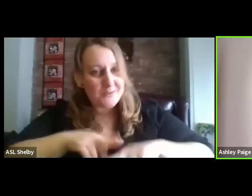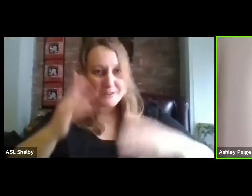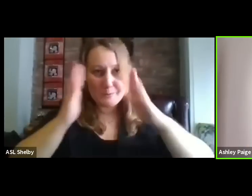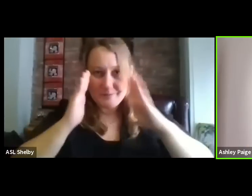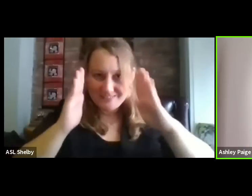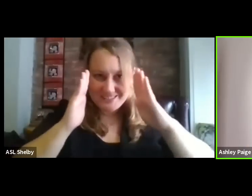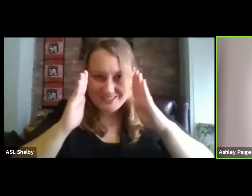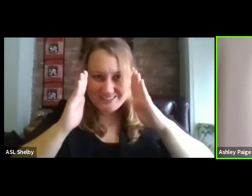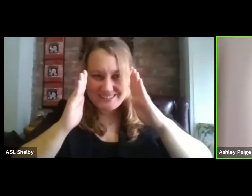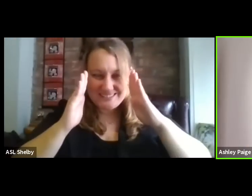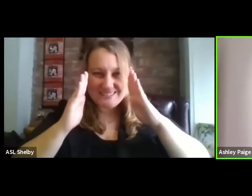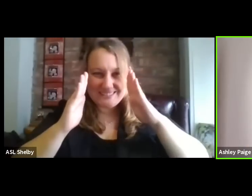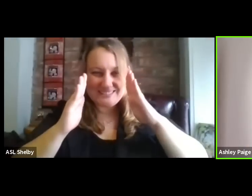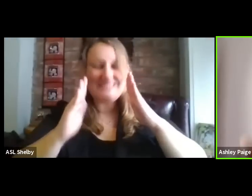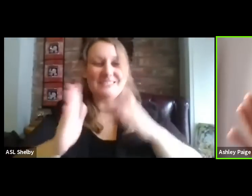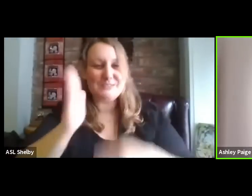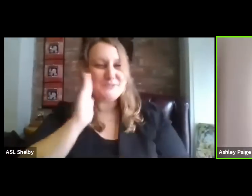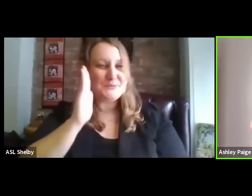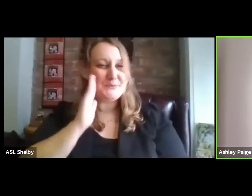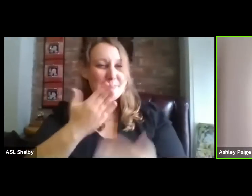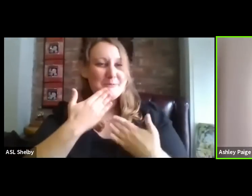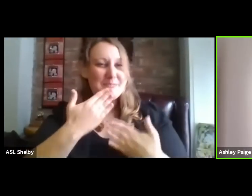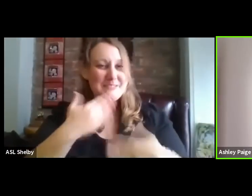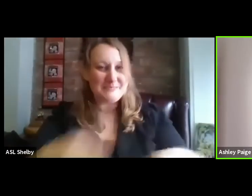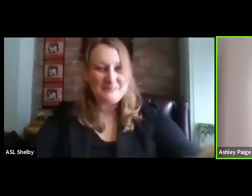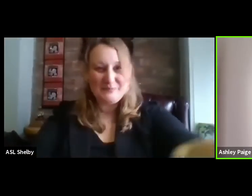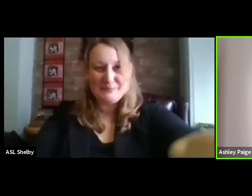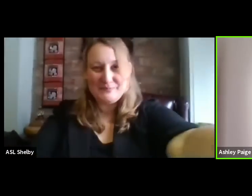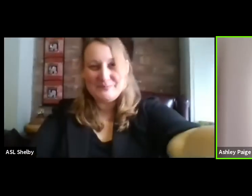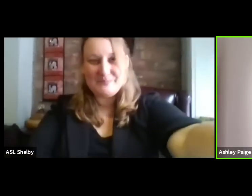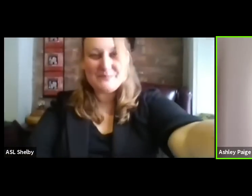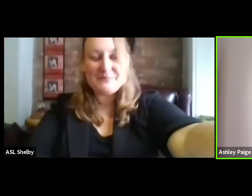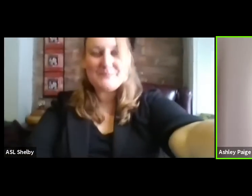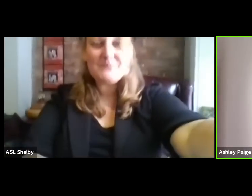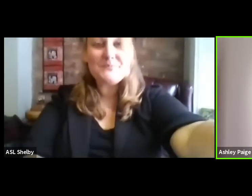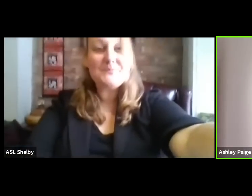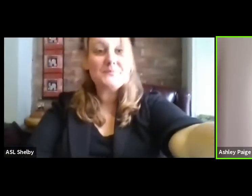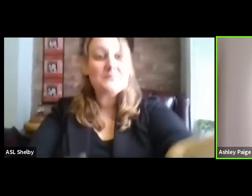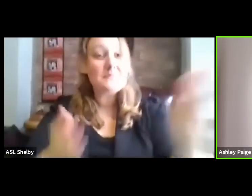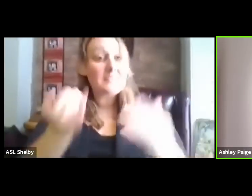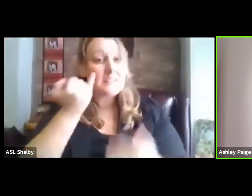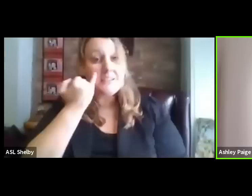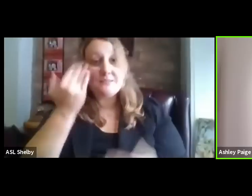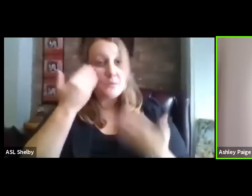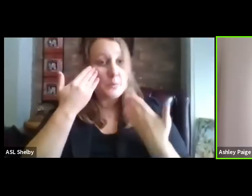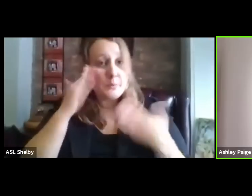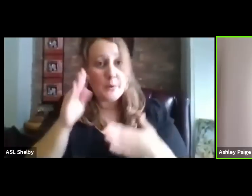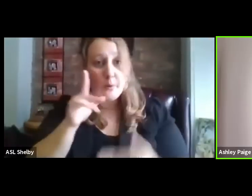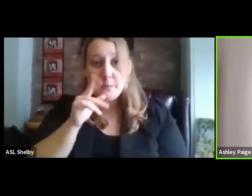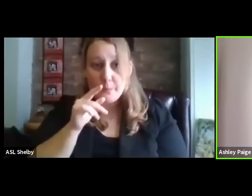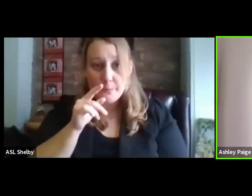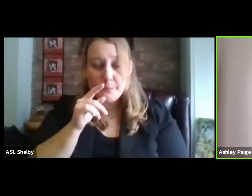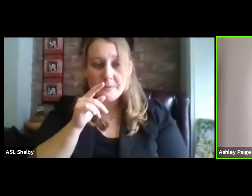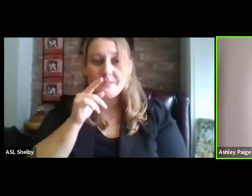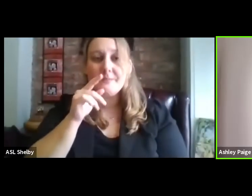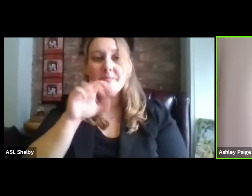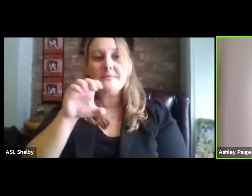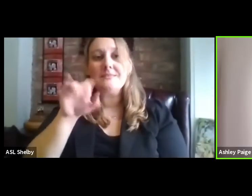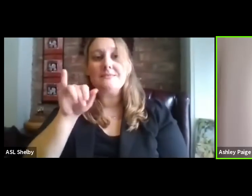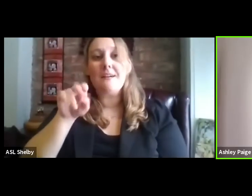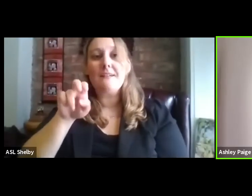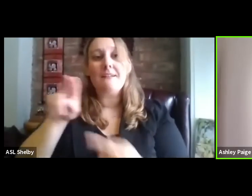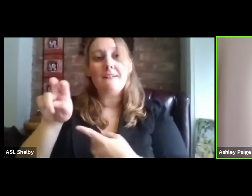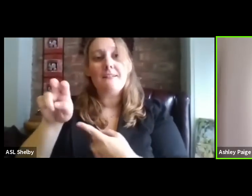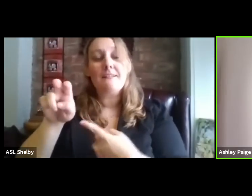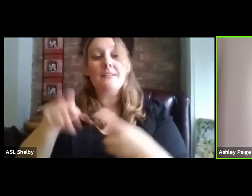because Cayenne is gonna bless you. Now, if y'all don't know who Cayenne Dora Show is, she is an author and founder